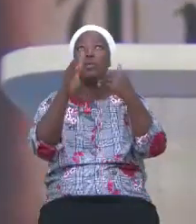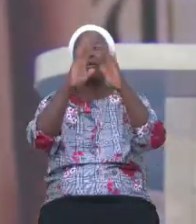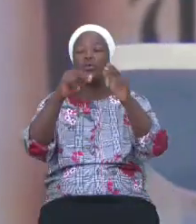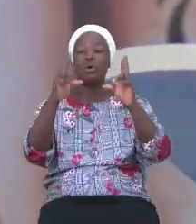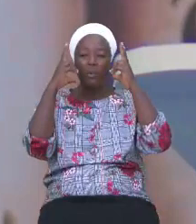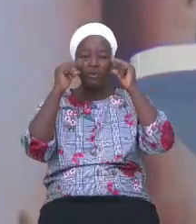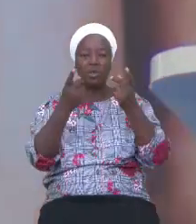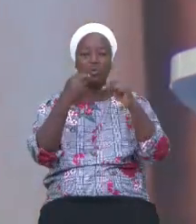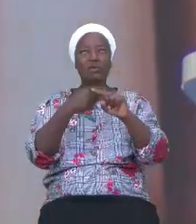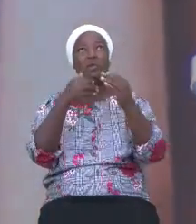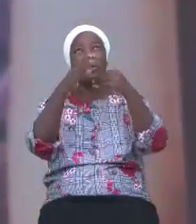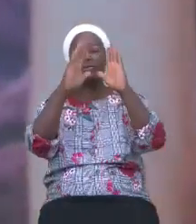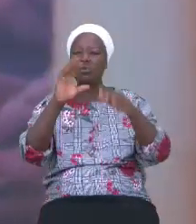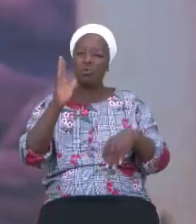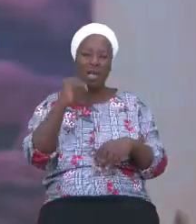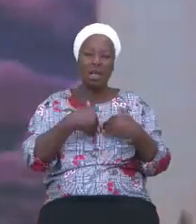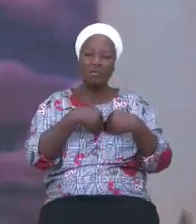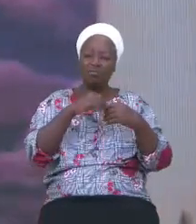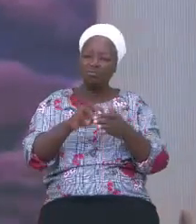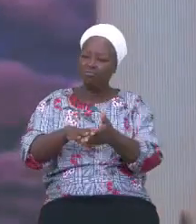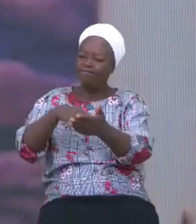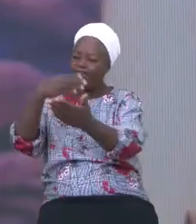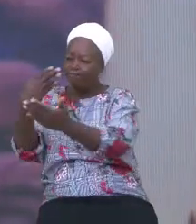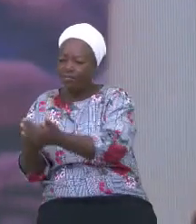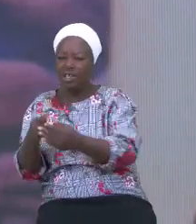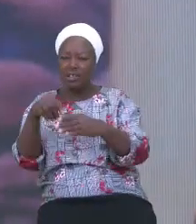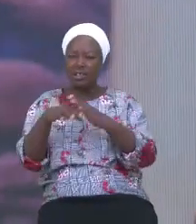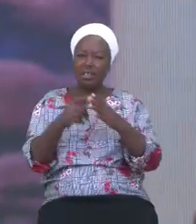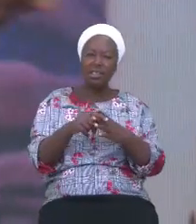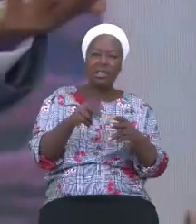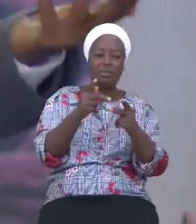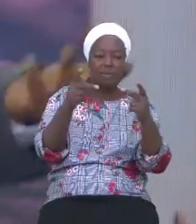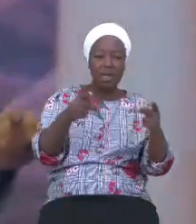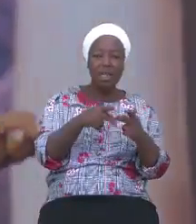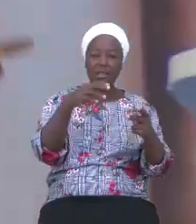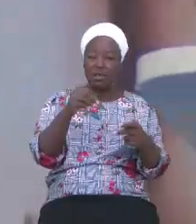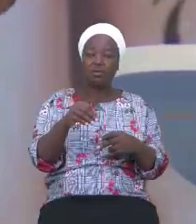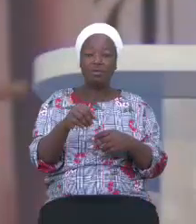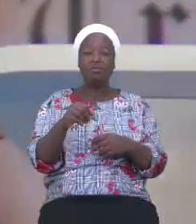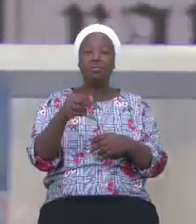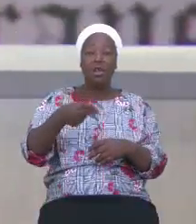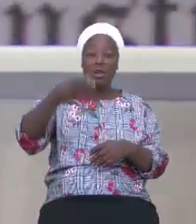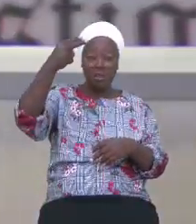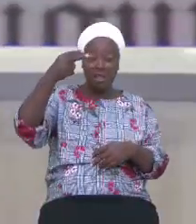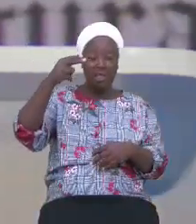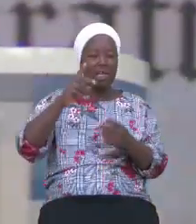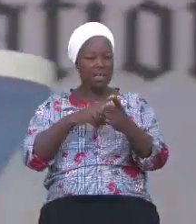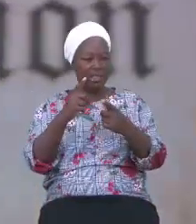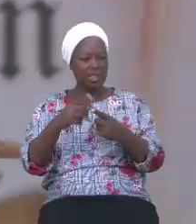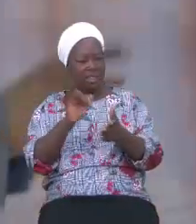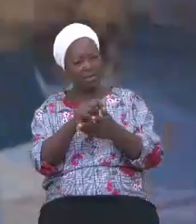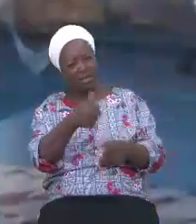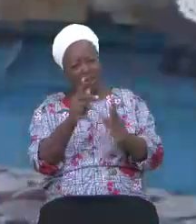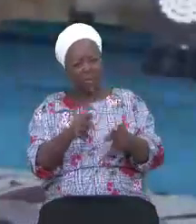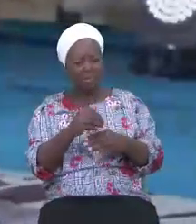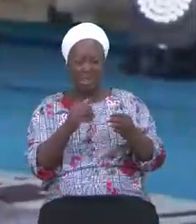coming from heaven, could have landed in the land of Naphtali. And the other person could have landed in the land of